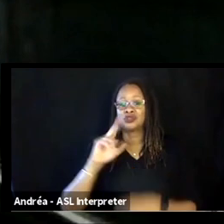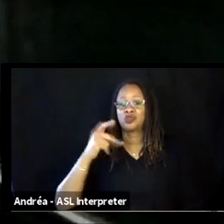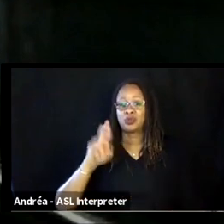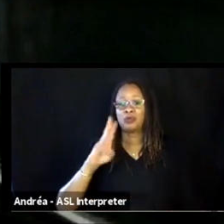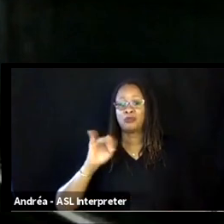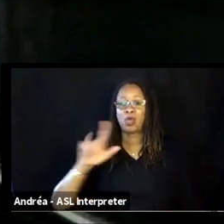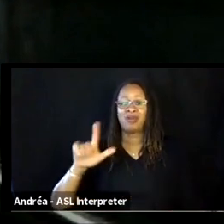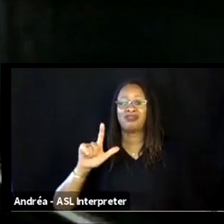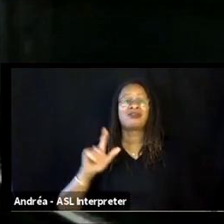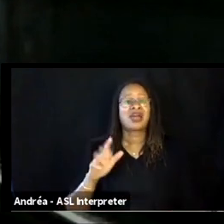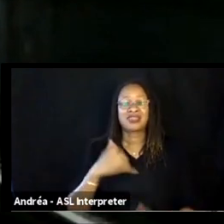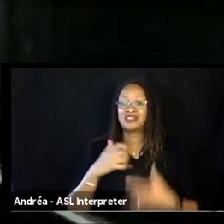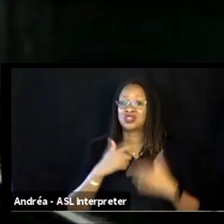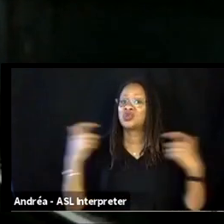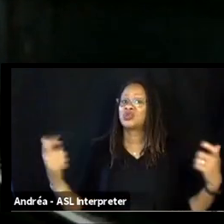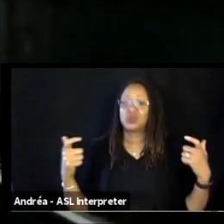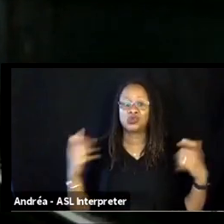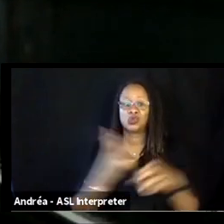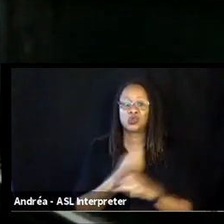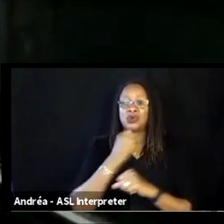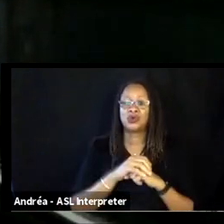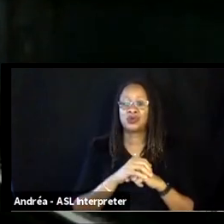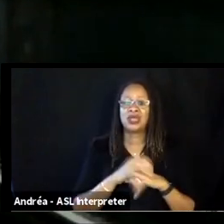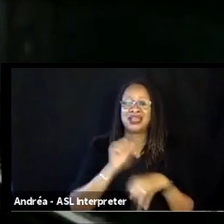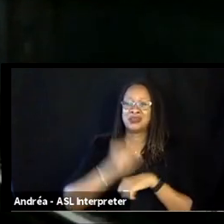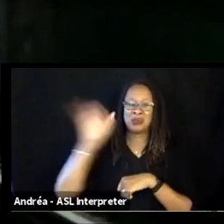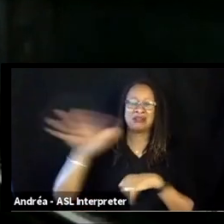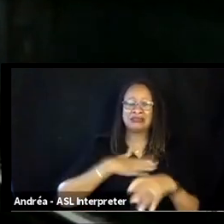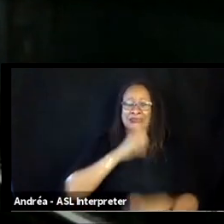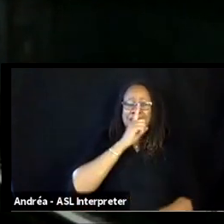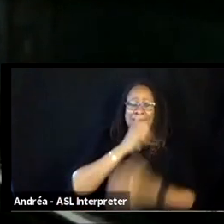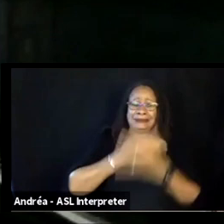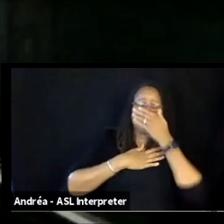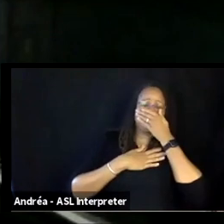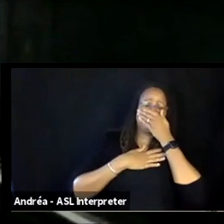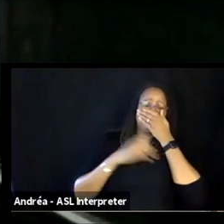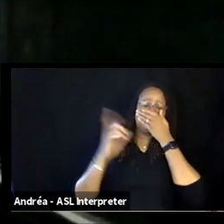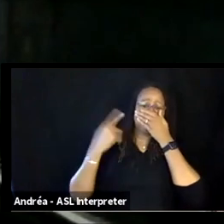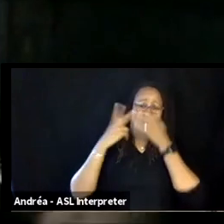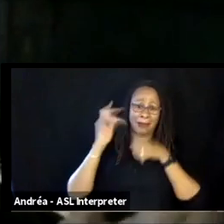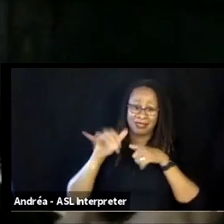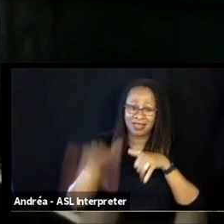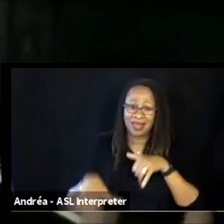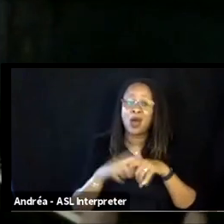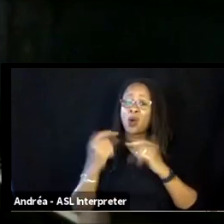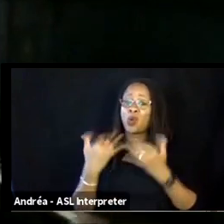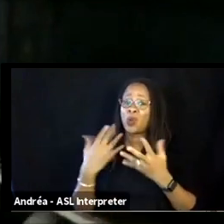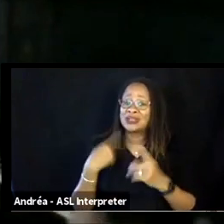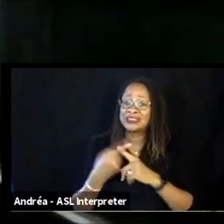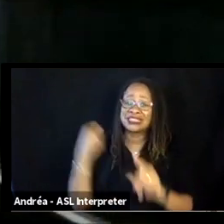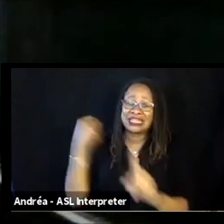Oftentimes, the inverse happens where something goes out and you're like, oh, you're cringing. Or, you wait until it hits